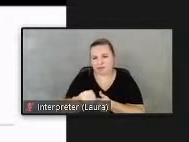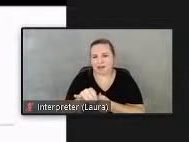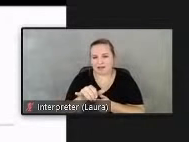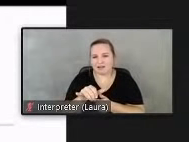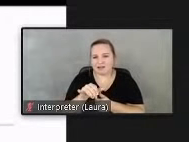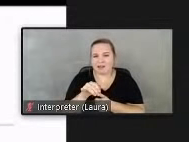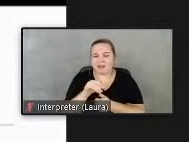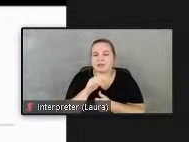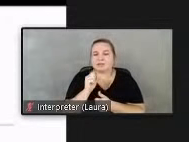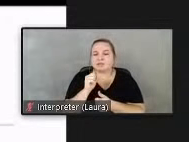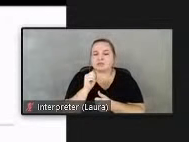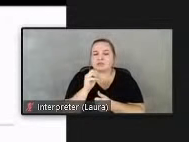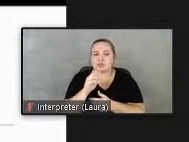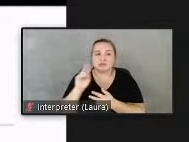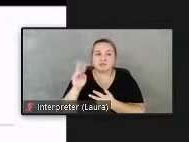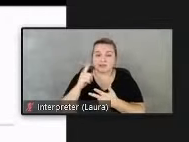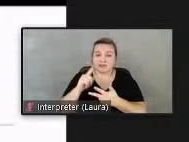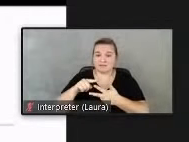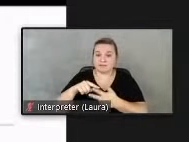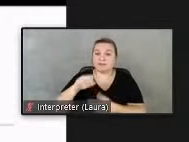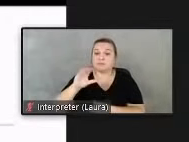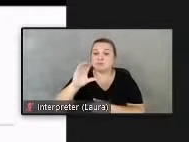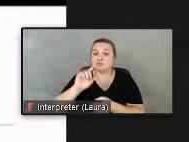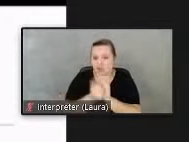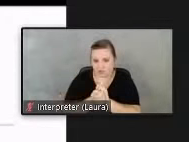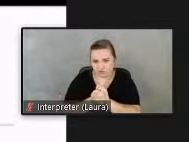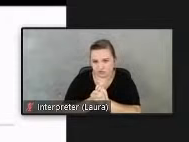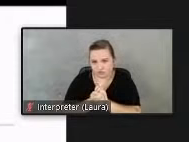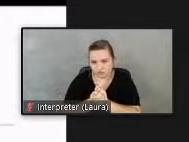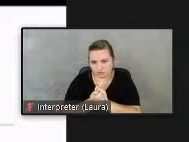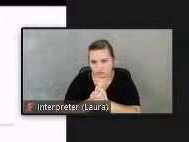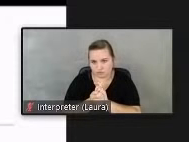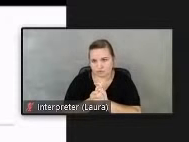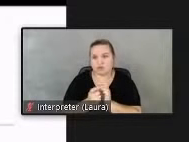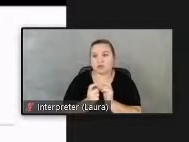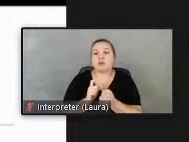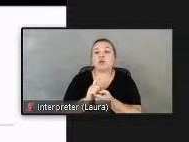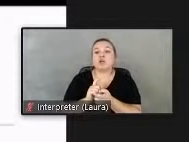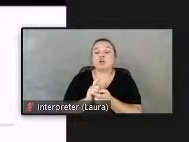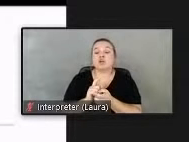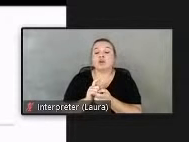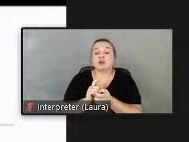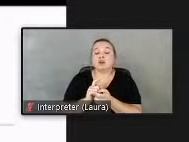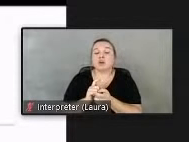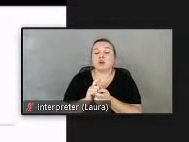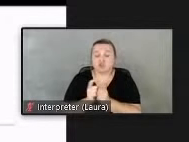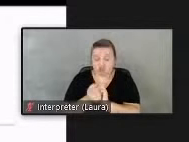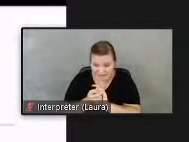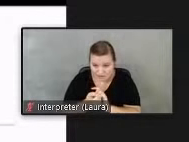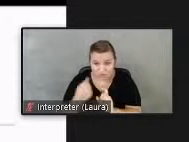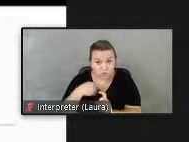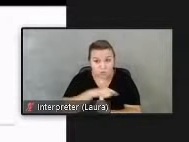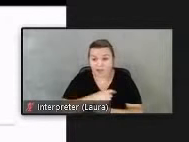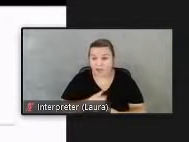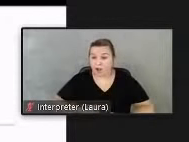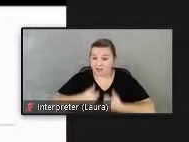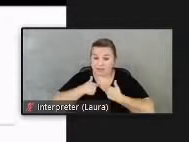causing, and so the second thing, change, right? Change. We are all living in a very different